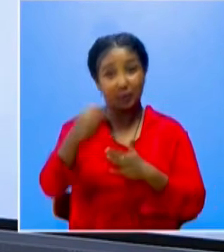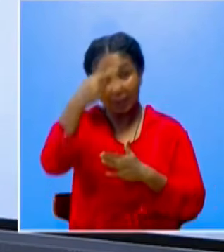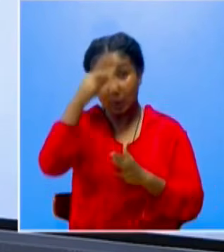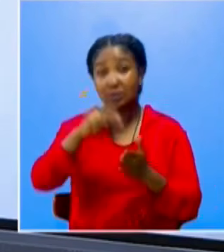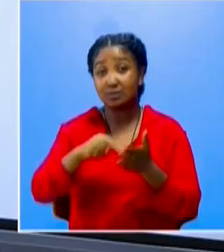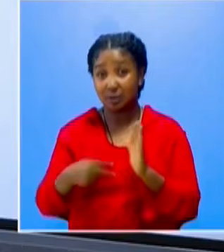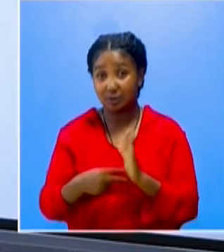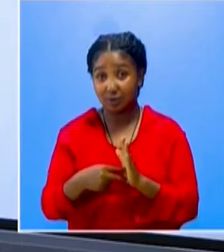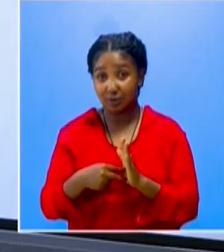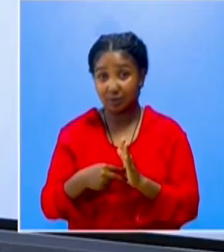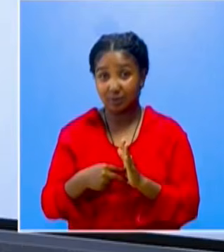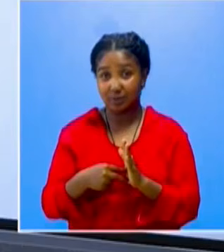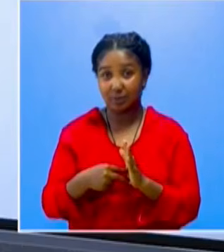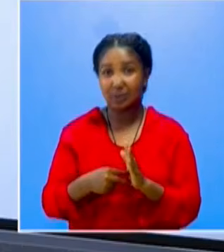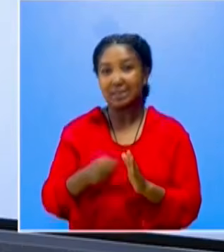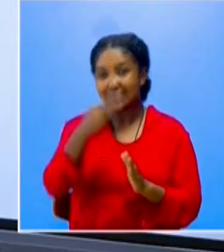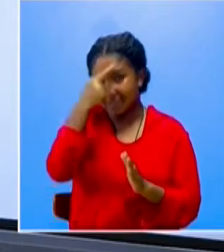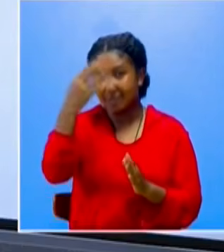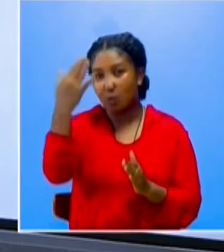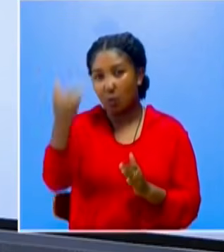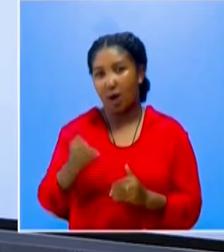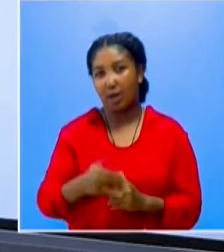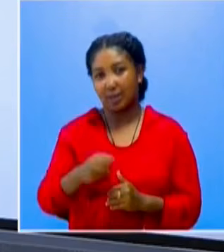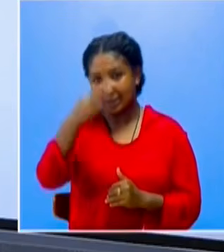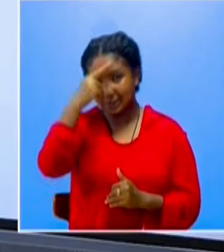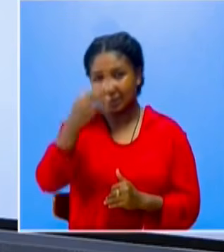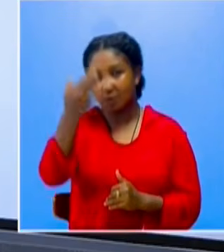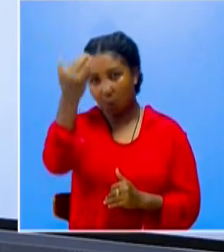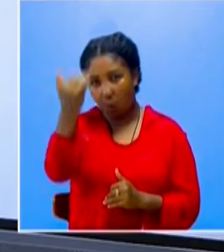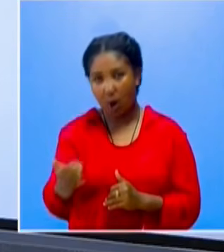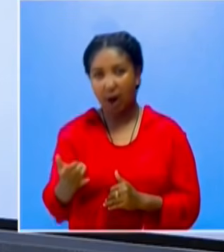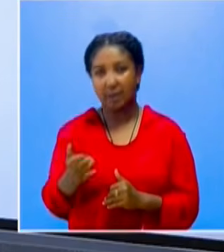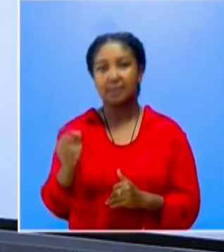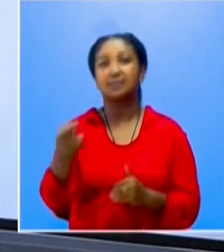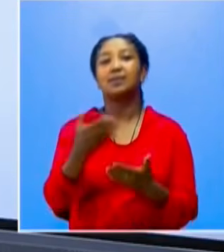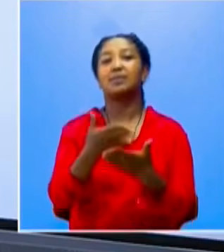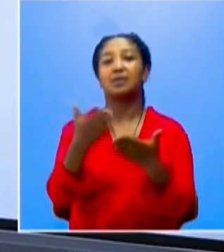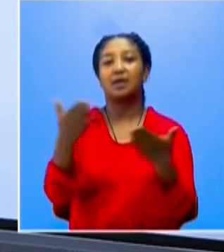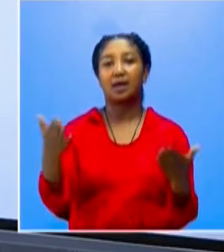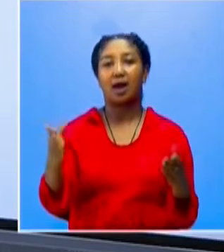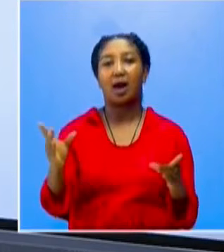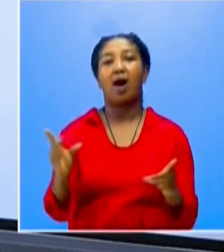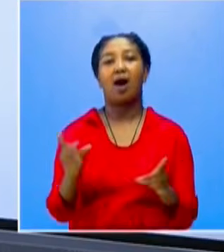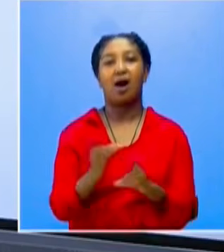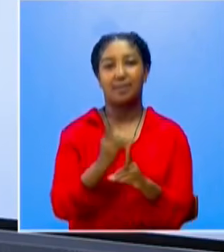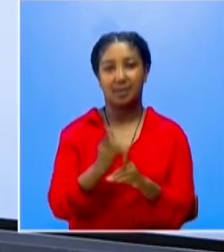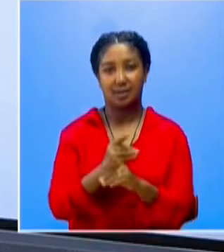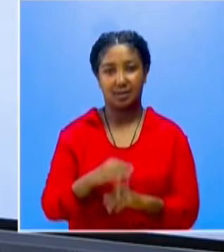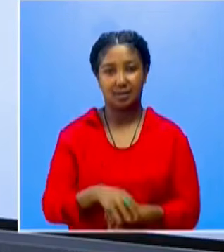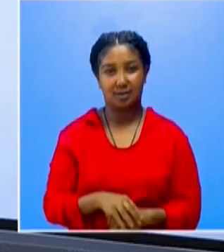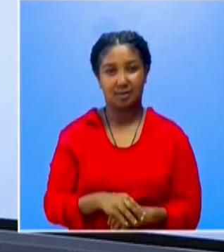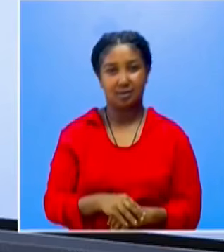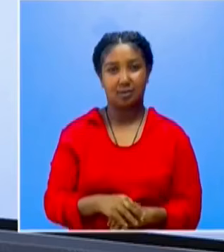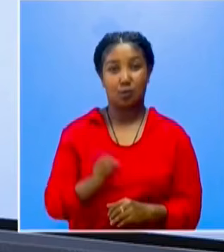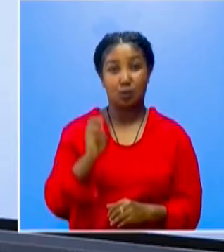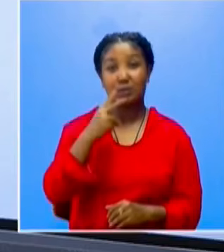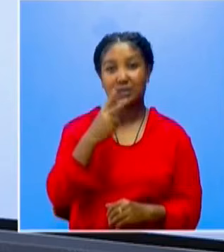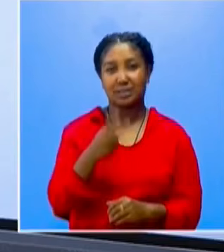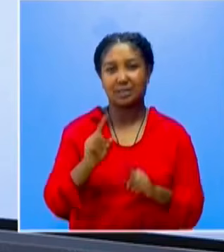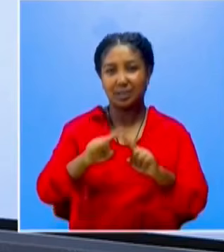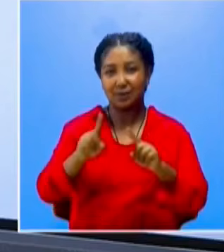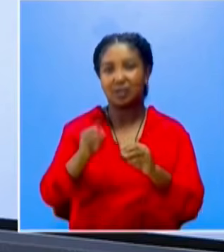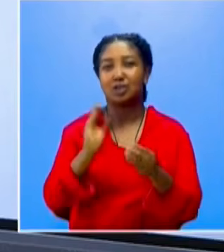means what? It is the reason why something happens. We will see in